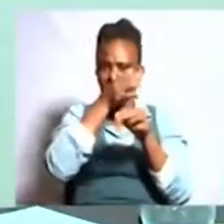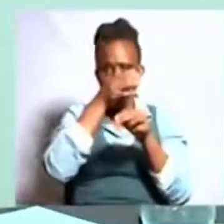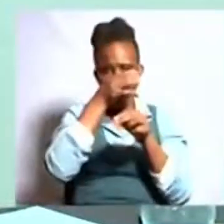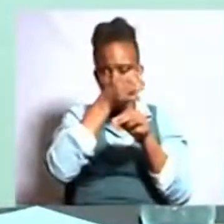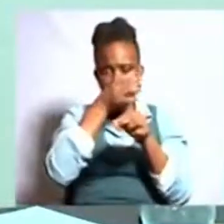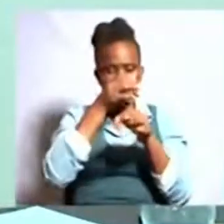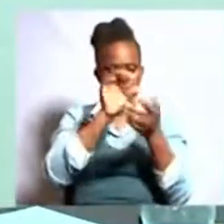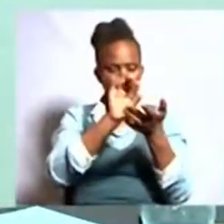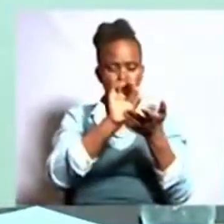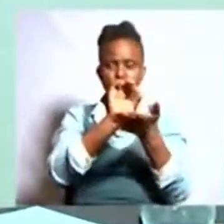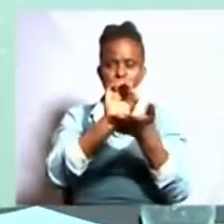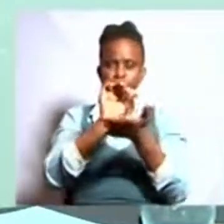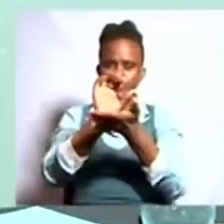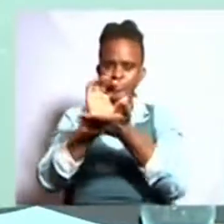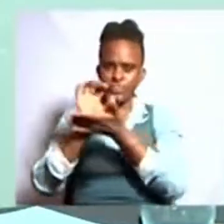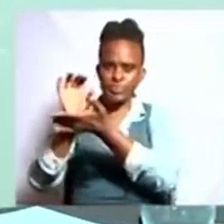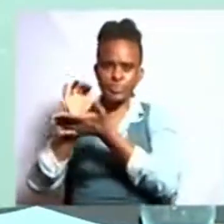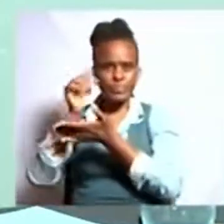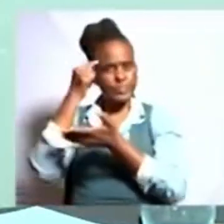are owing to government.